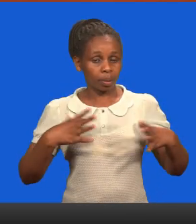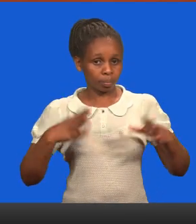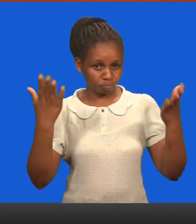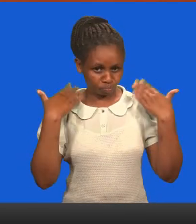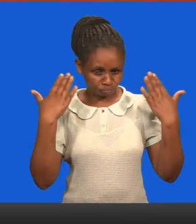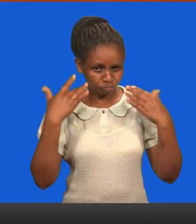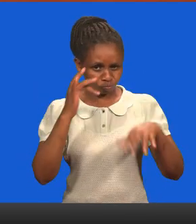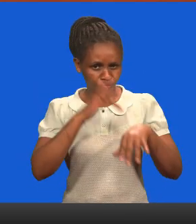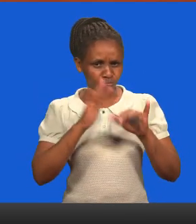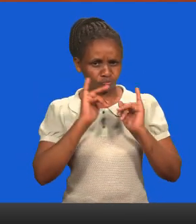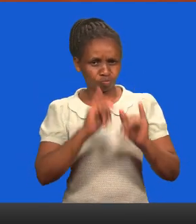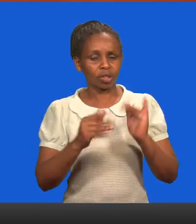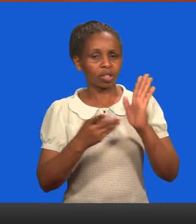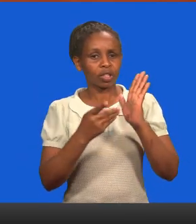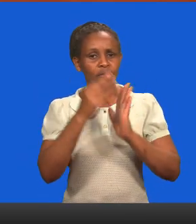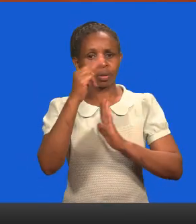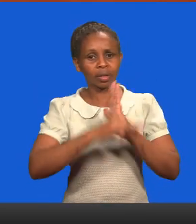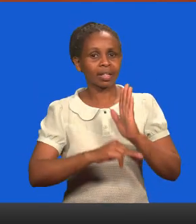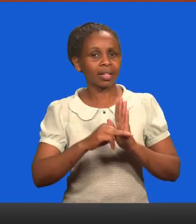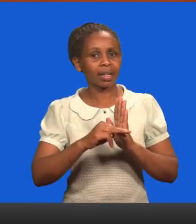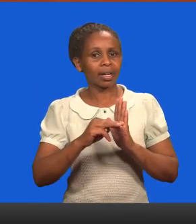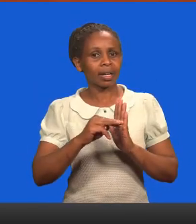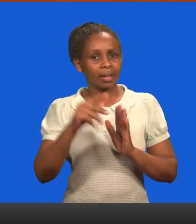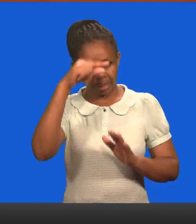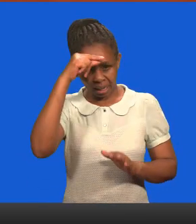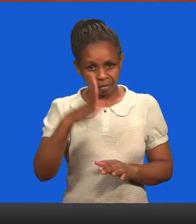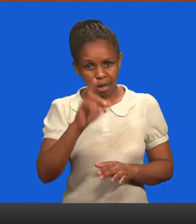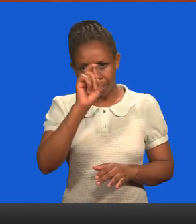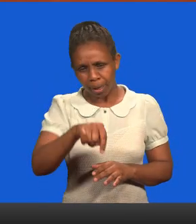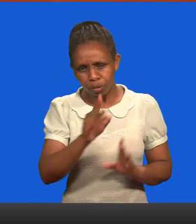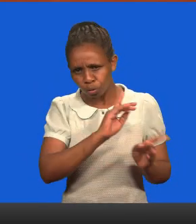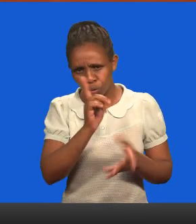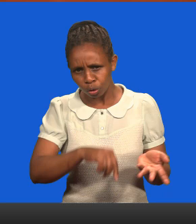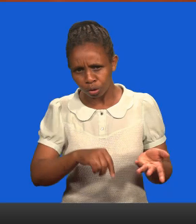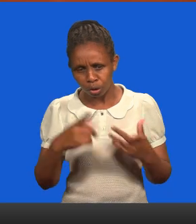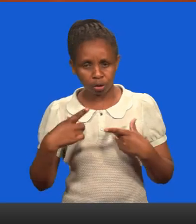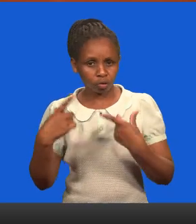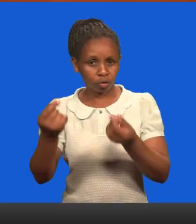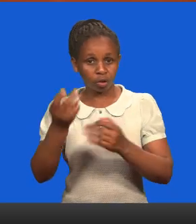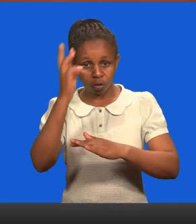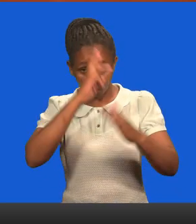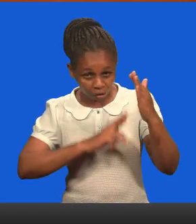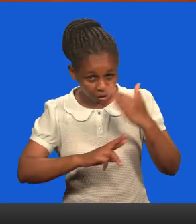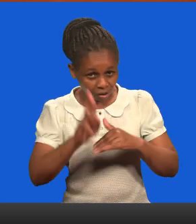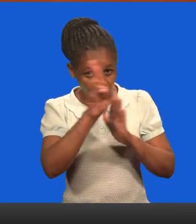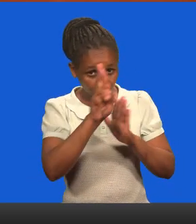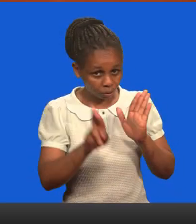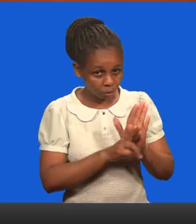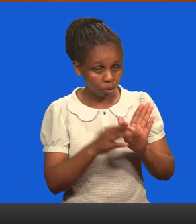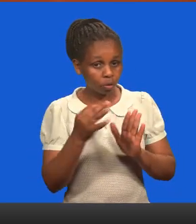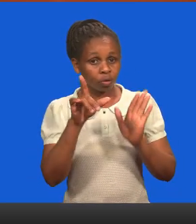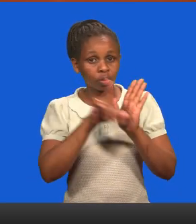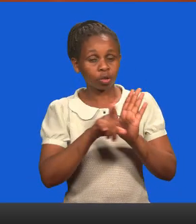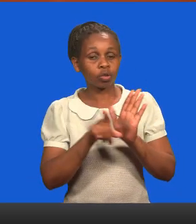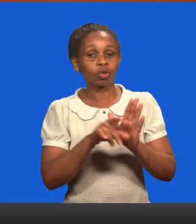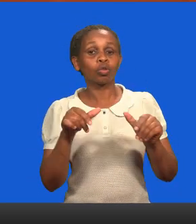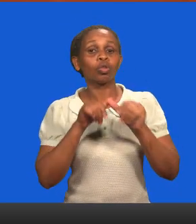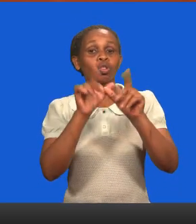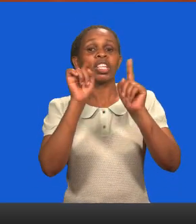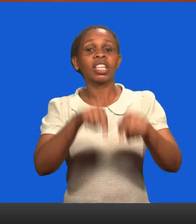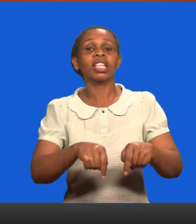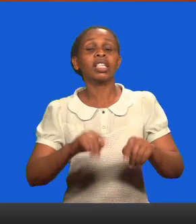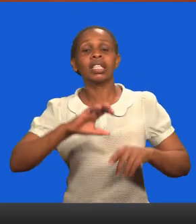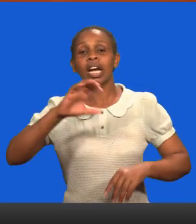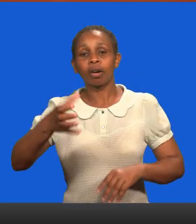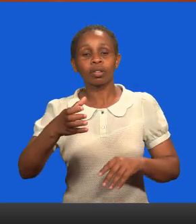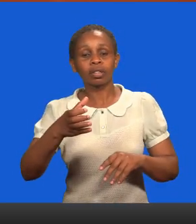must. For people of Meru to get tangible and sustainable development, Kawira Mwangasa must. For